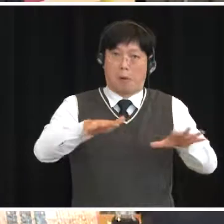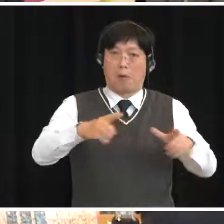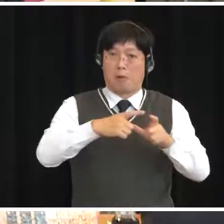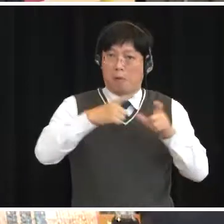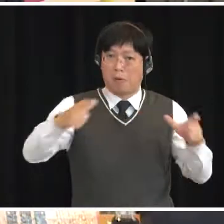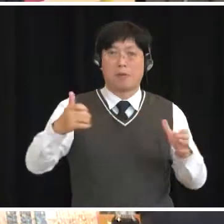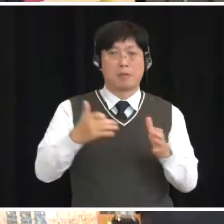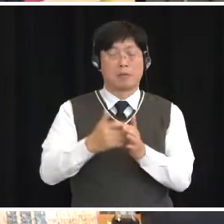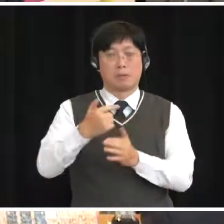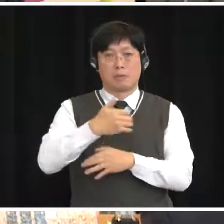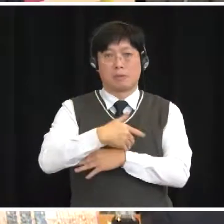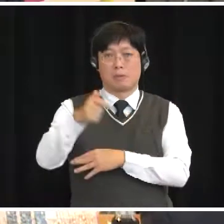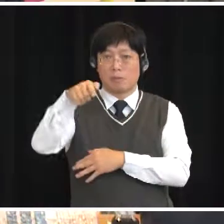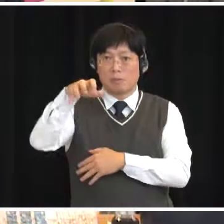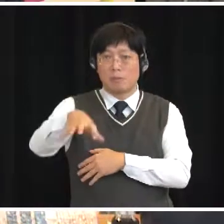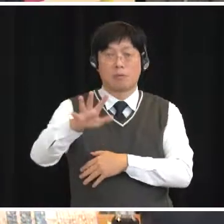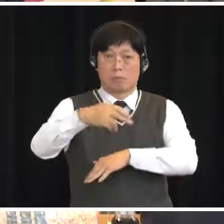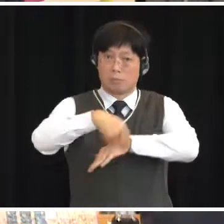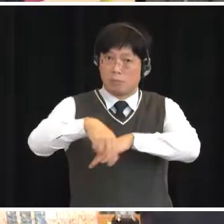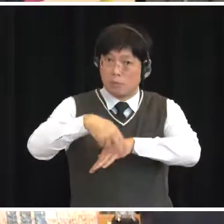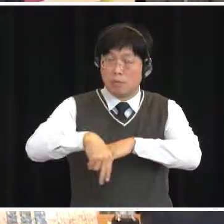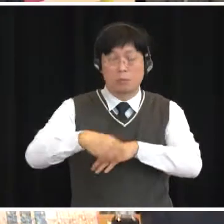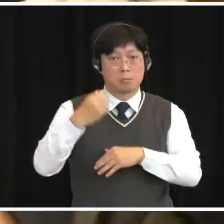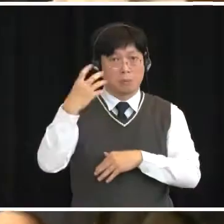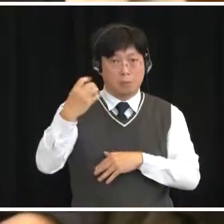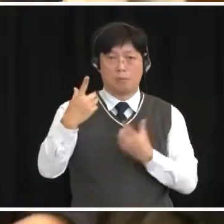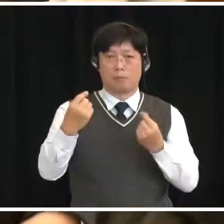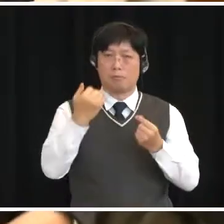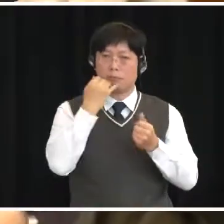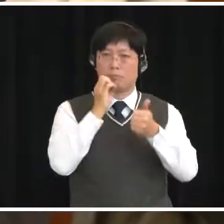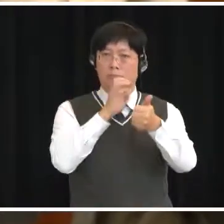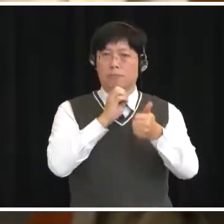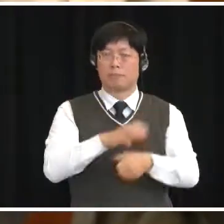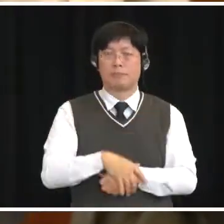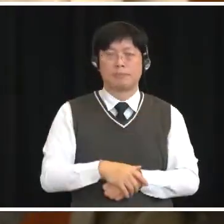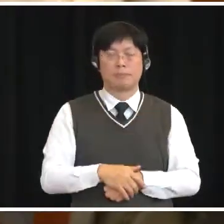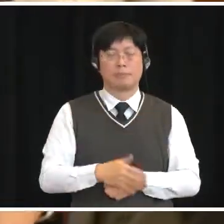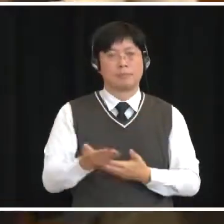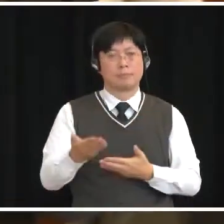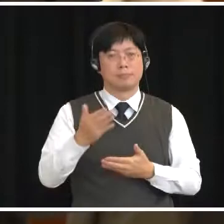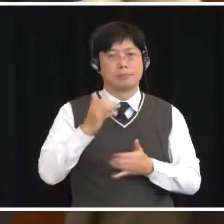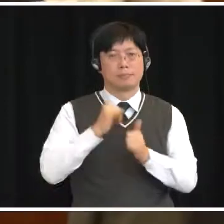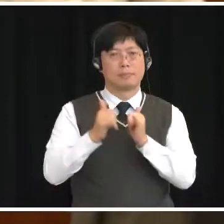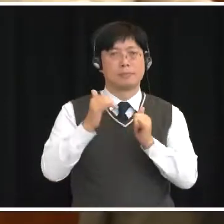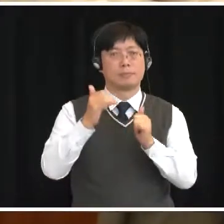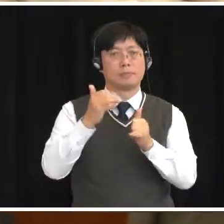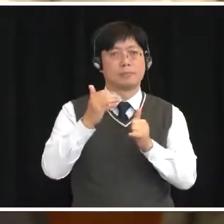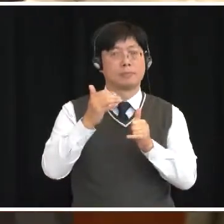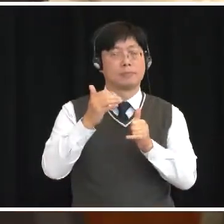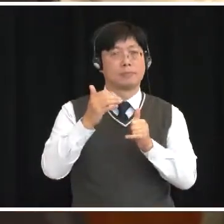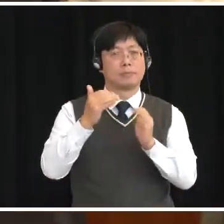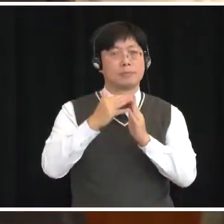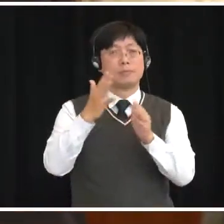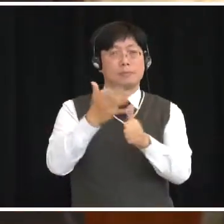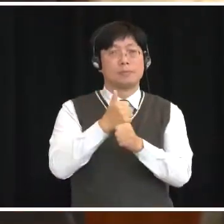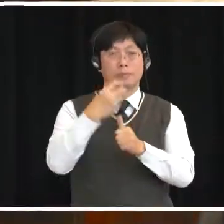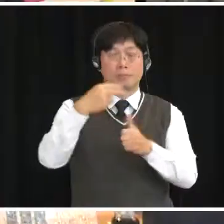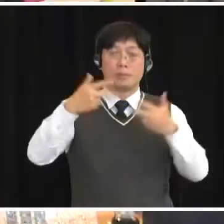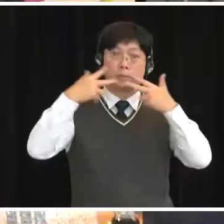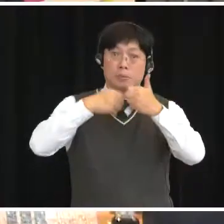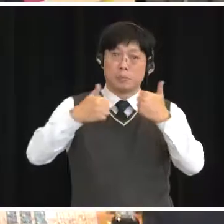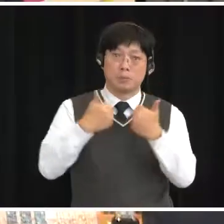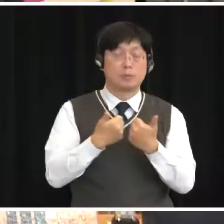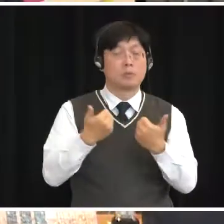For example, how medical care services are provided at rural